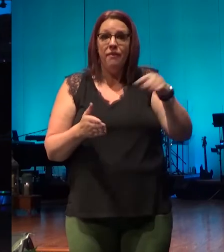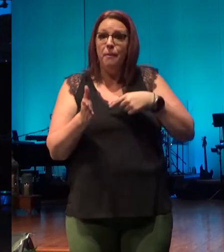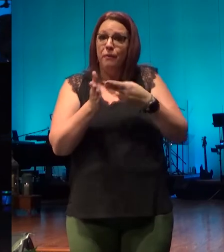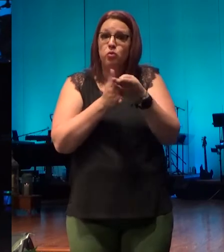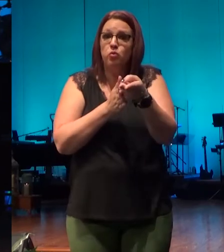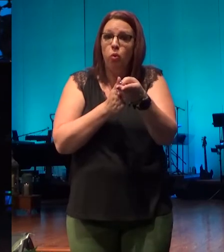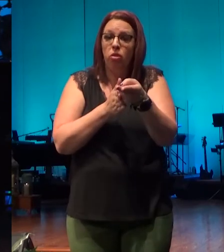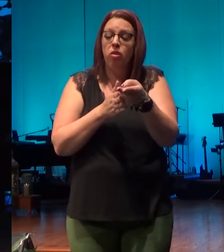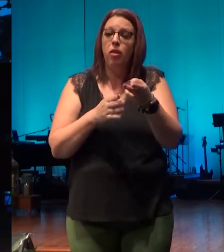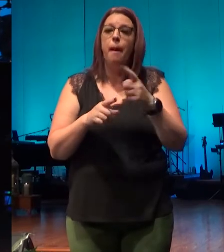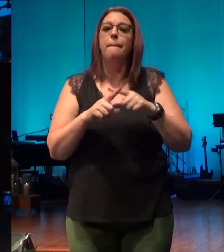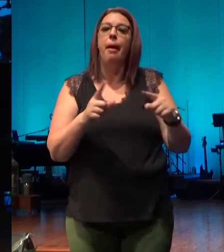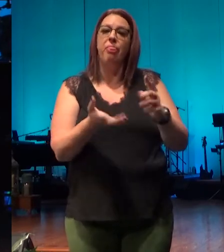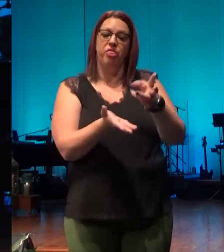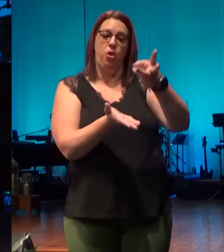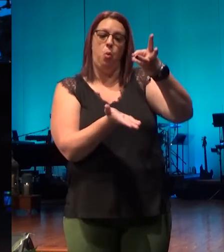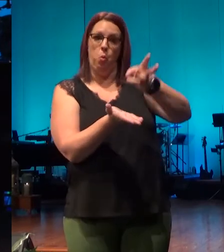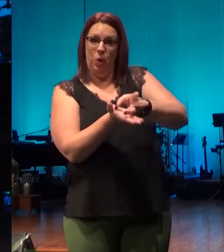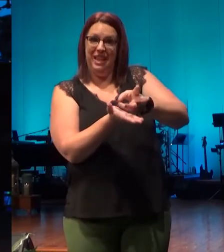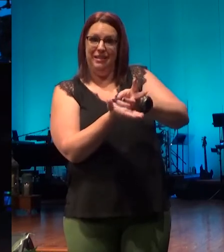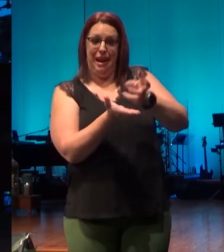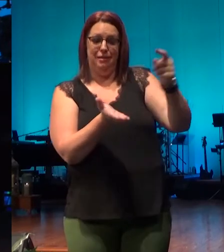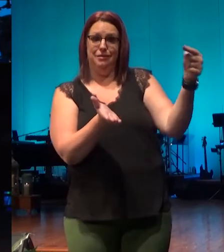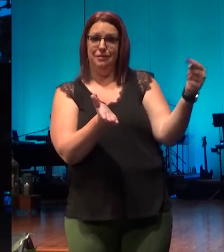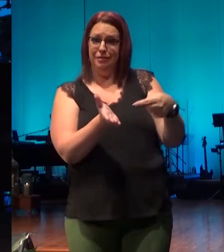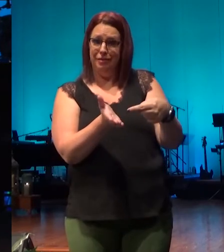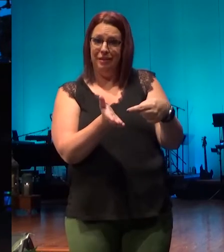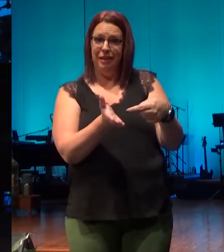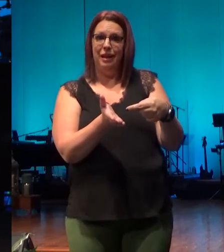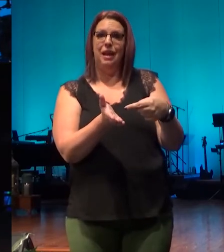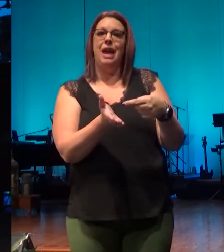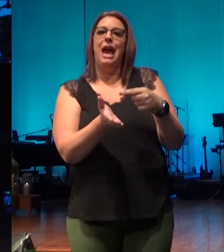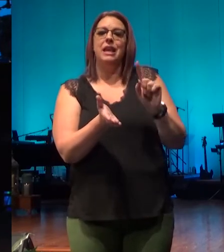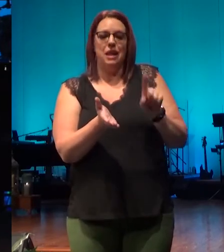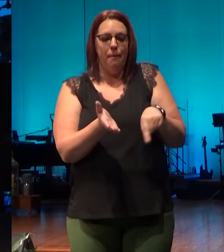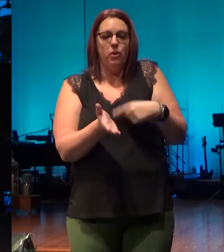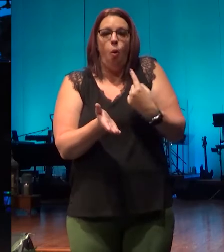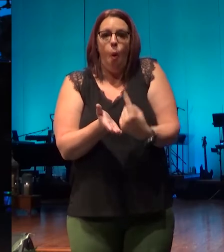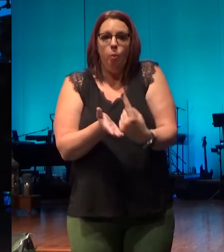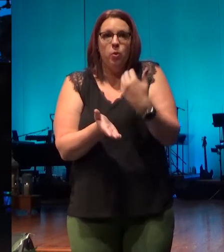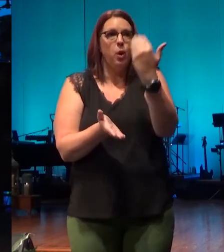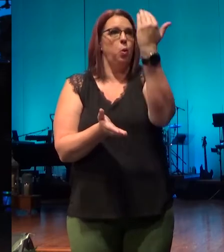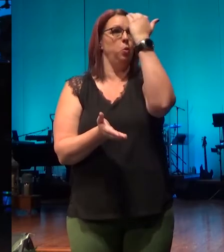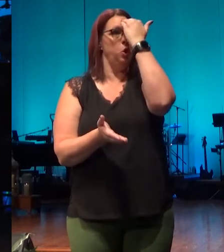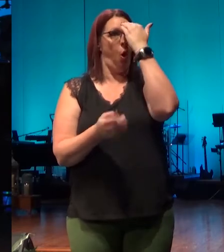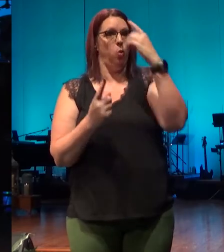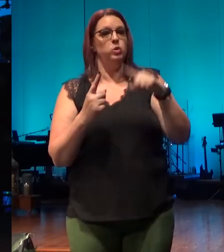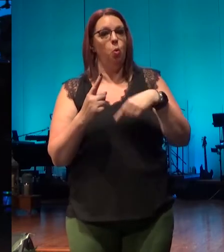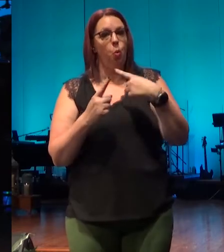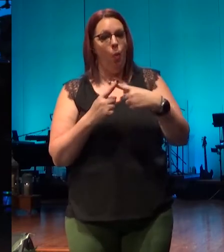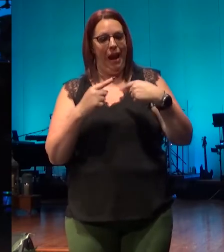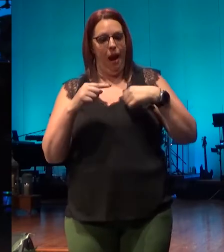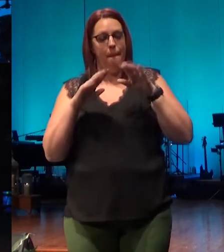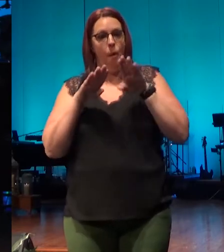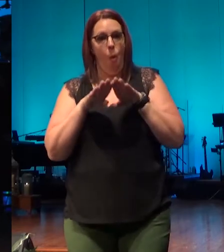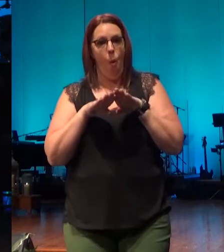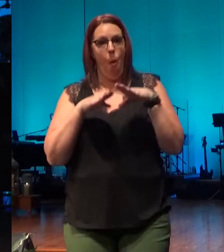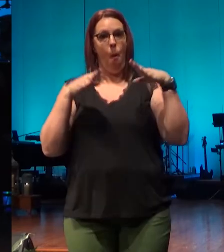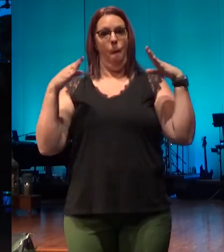witness, however, is you. You're the only one who knows when you're opening and